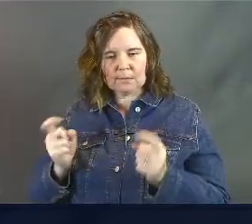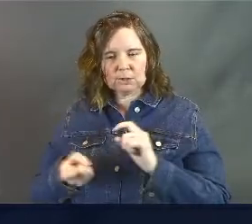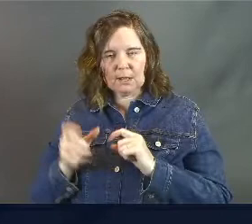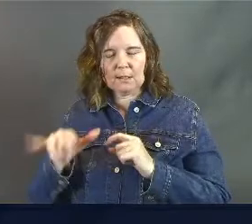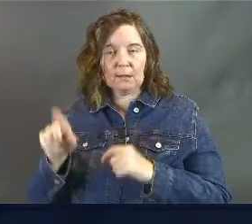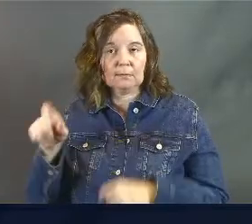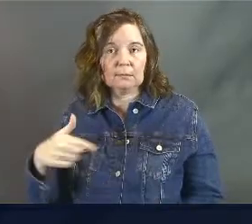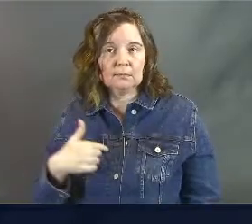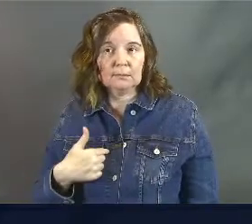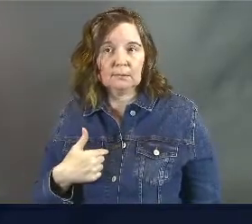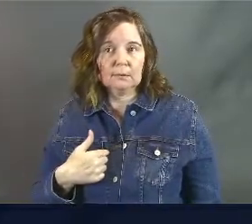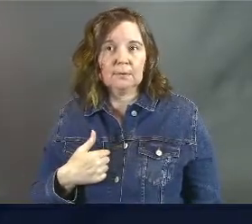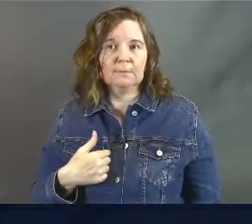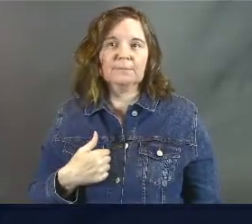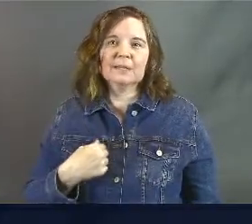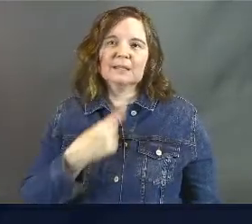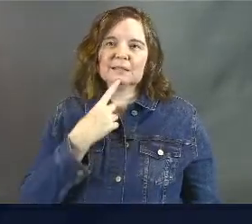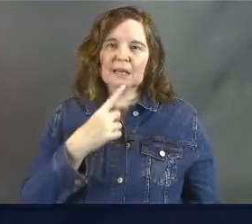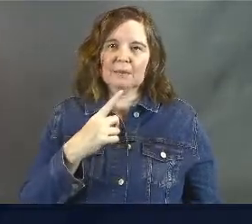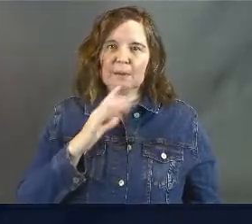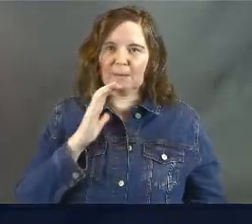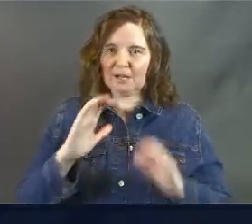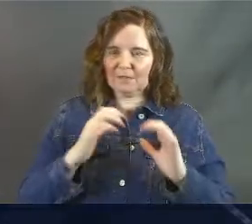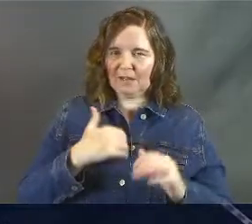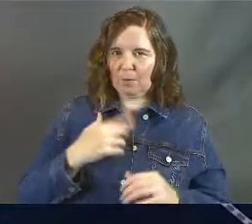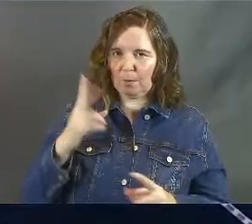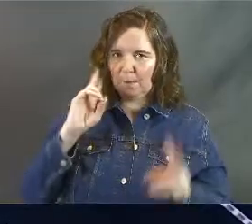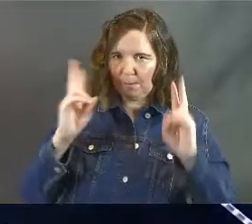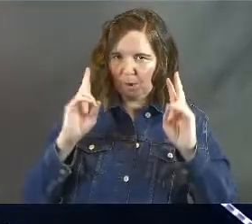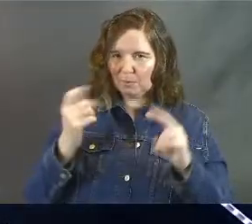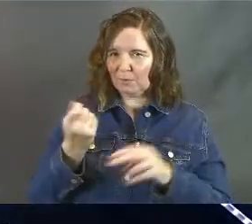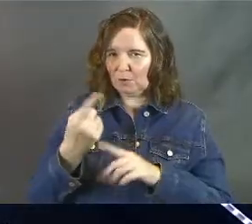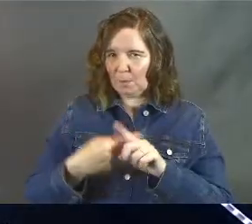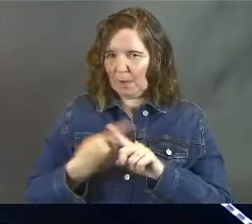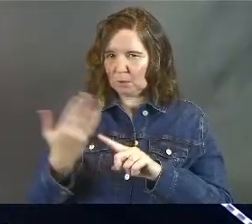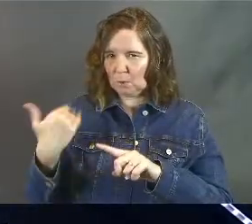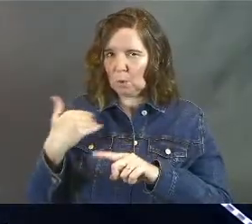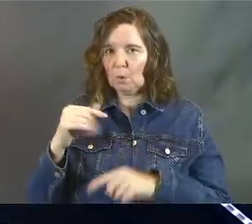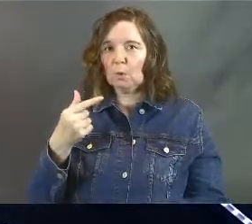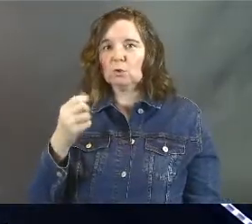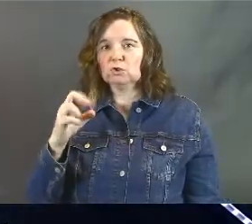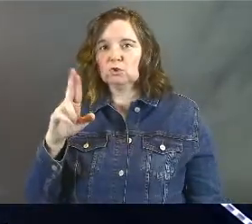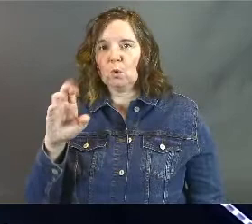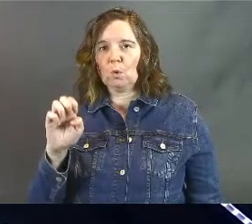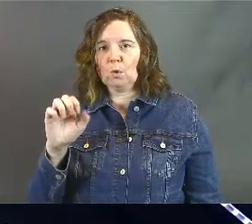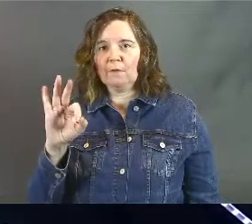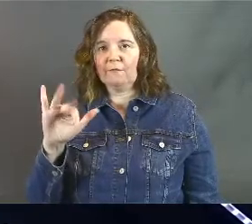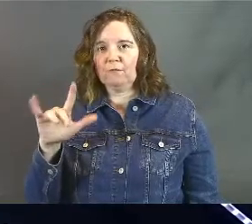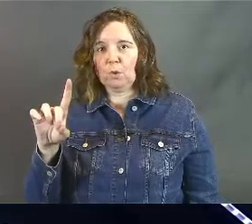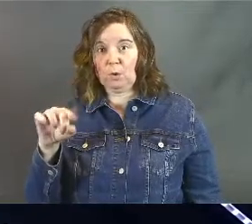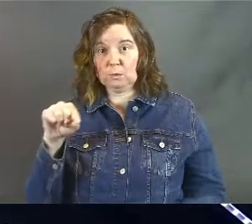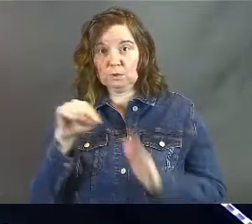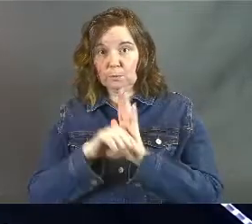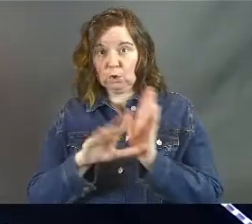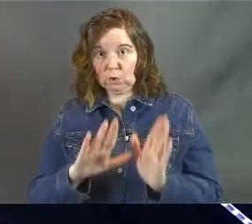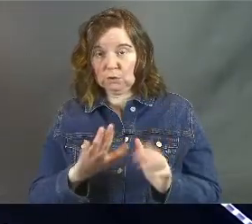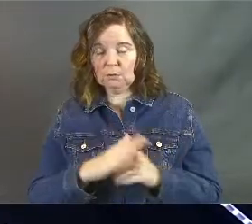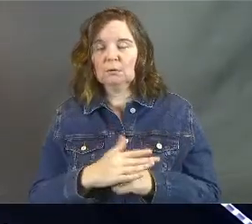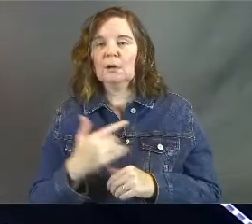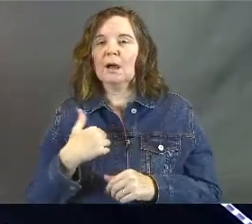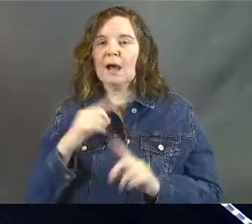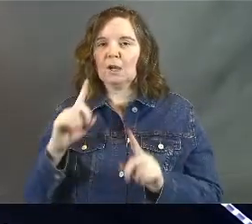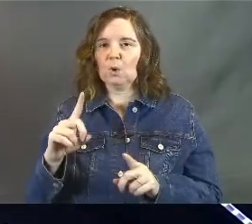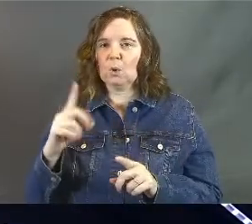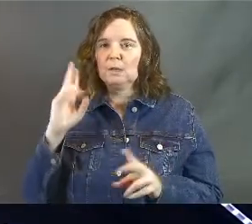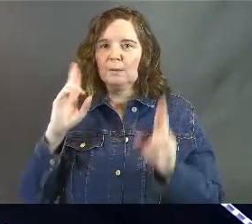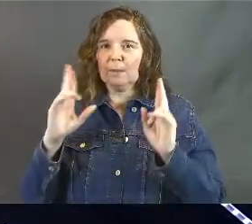that. Can I tell you about a conversation I had with my barber? And this was a few months ago. It's when George Floyd was murdered. I go to